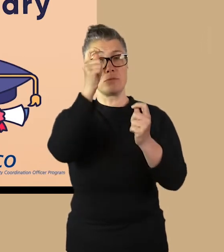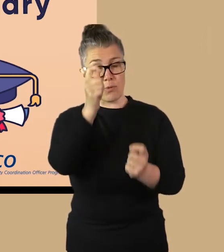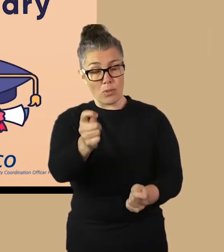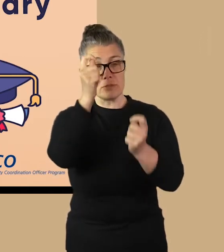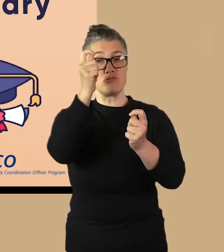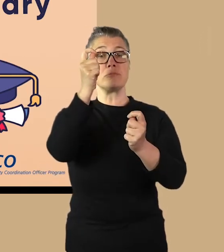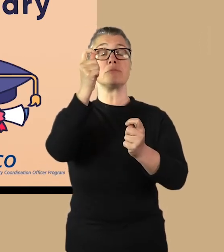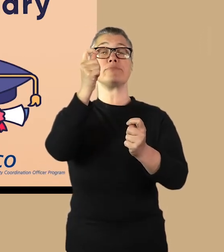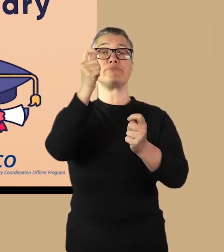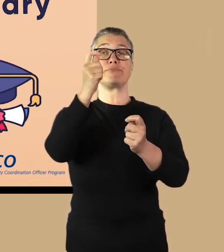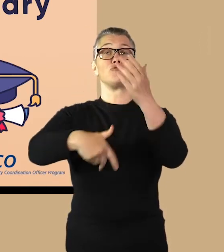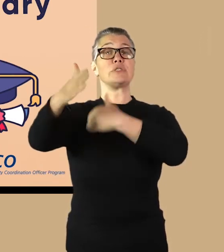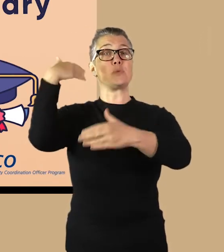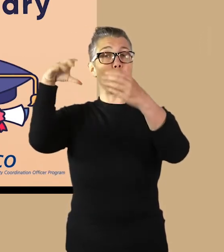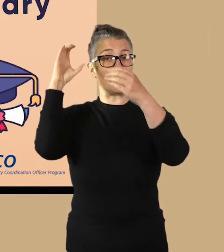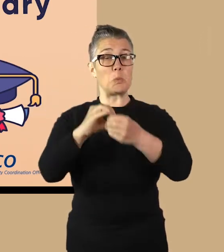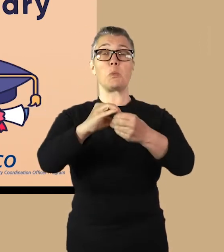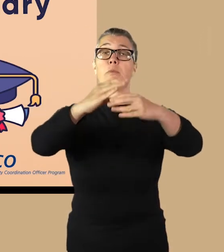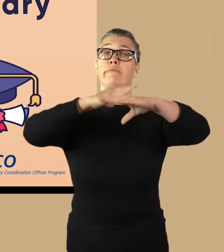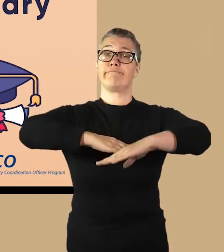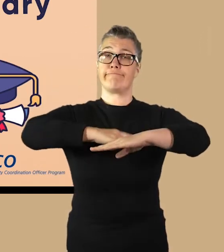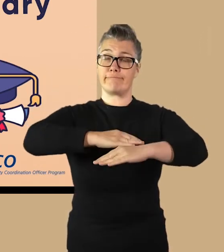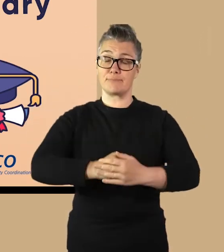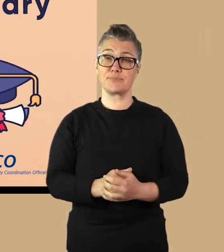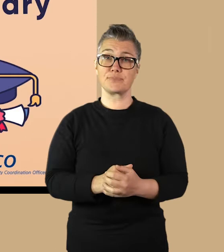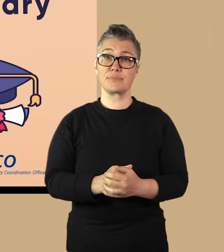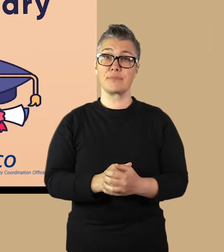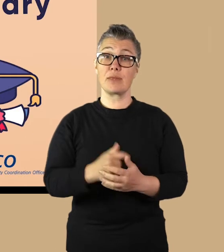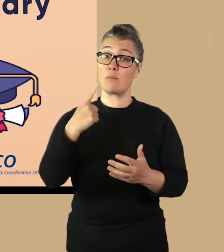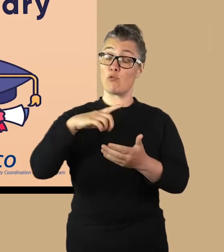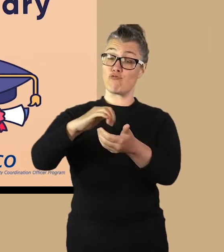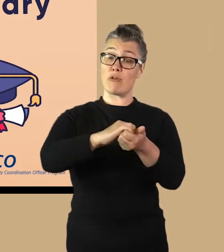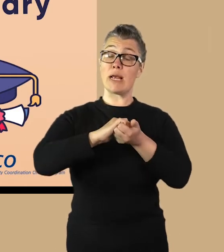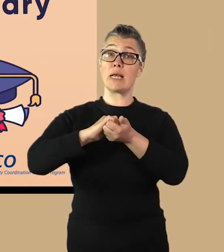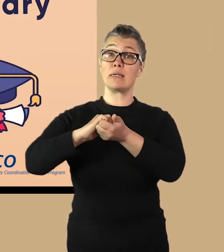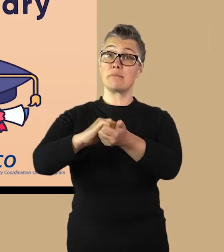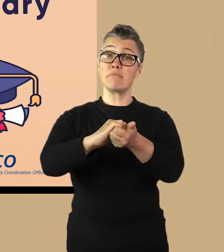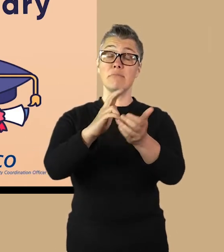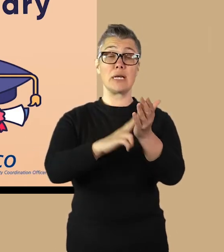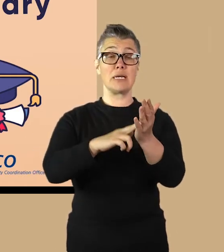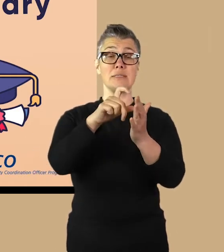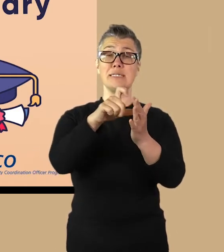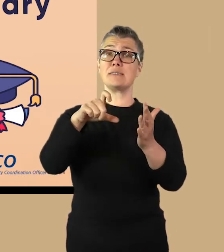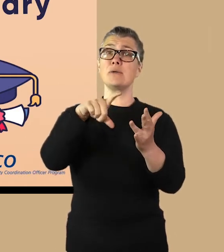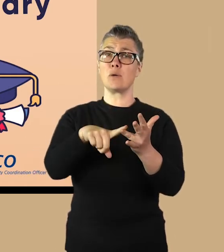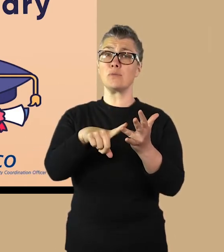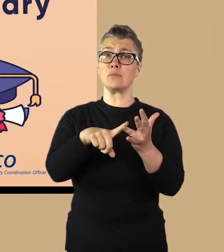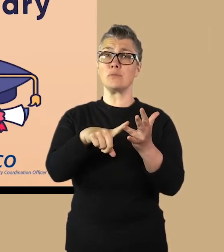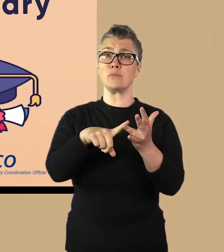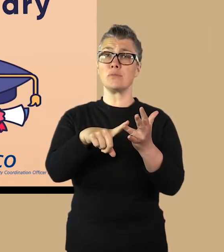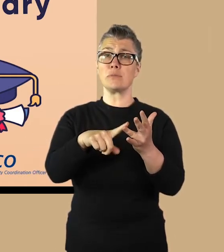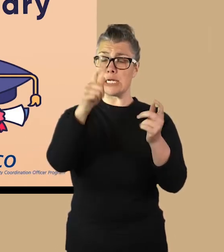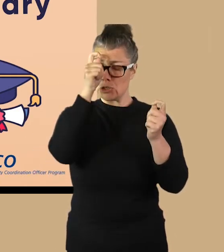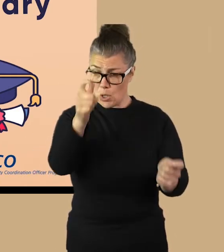Before we commence today's session, I would just like to acknowledge the traditional custodians of the land. In the spirit of reconciliation,